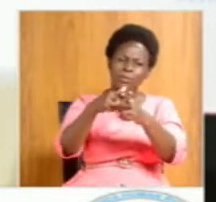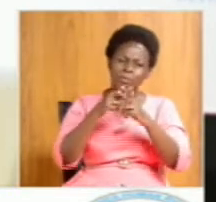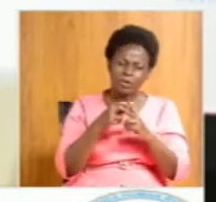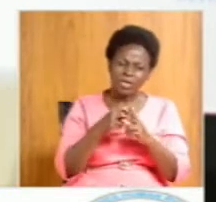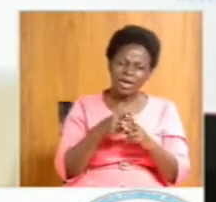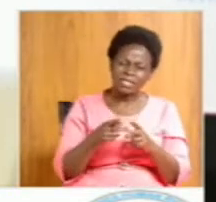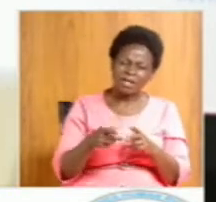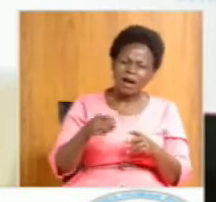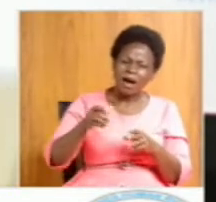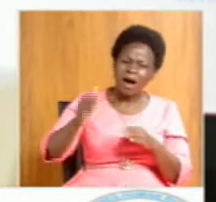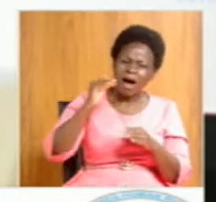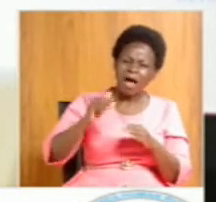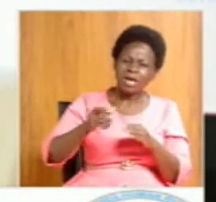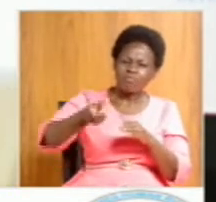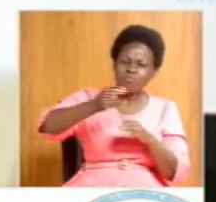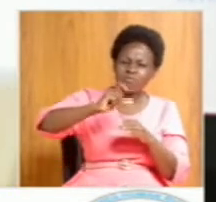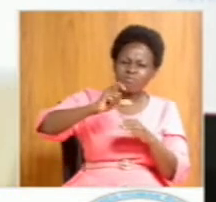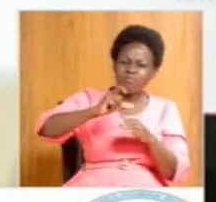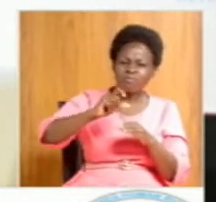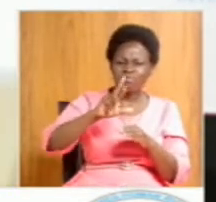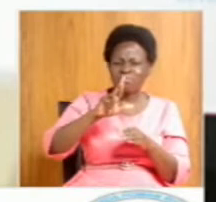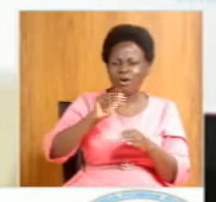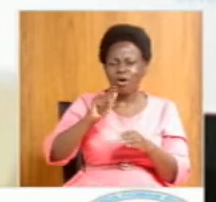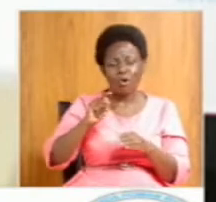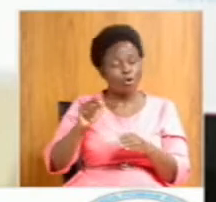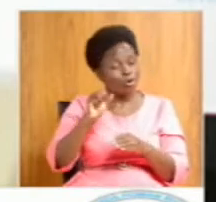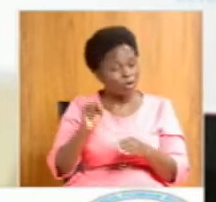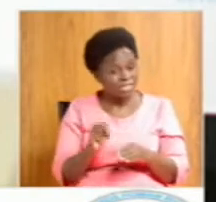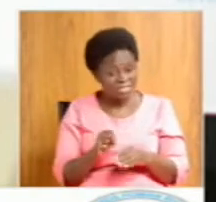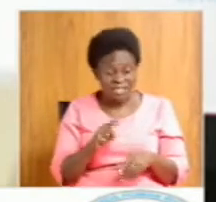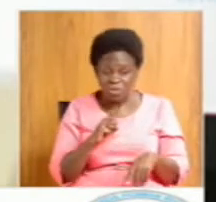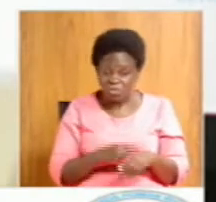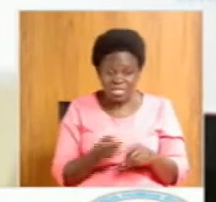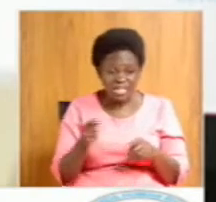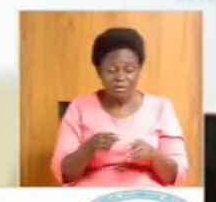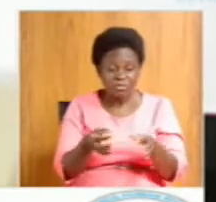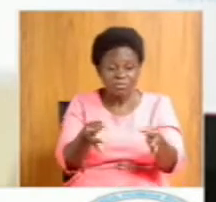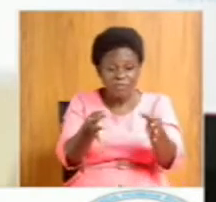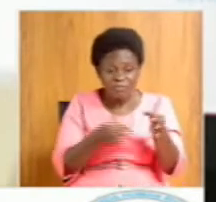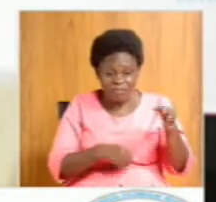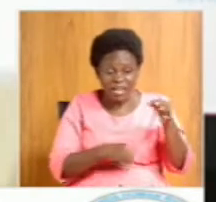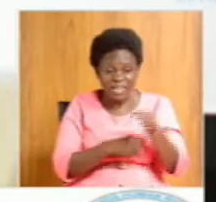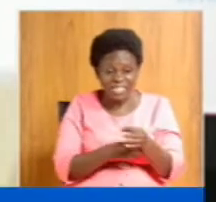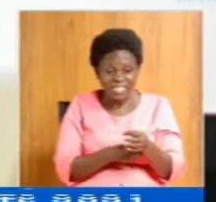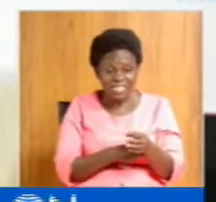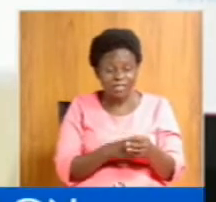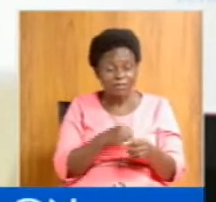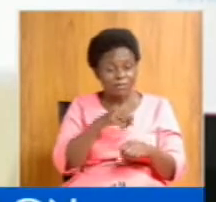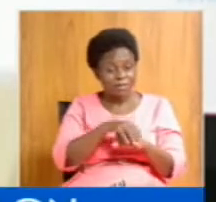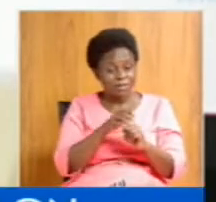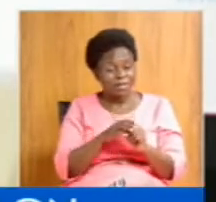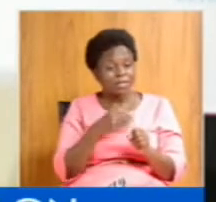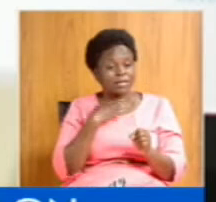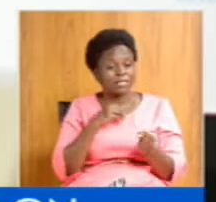high interest rates and then on top of that we are poor so when you when it comes to financing that is supposed to create the necessary